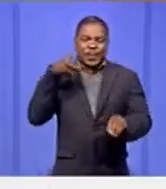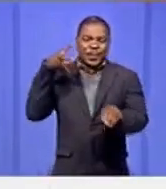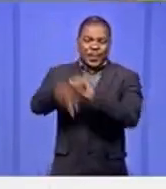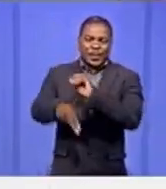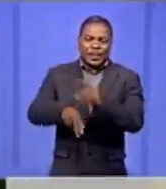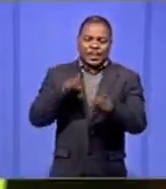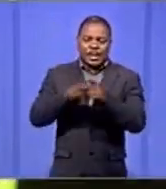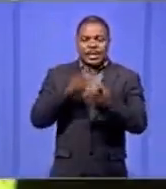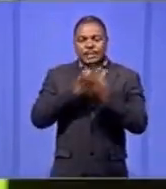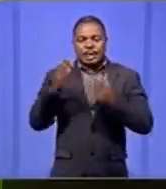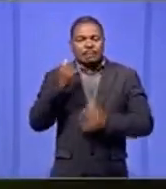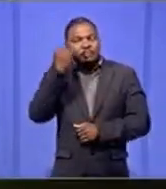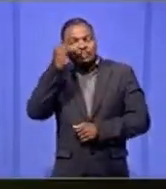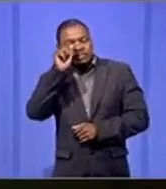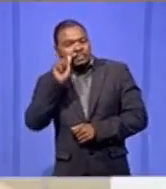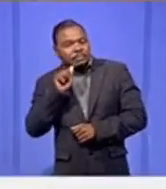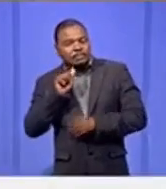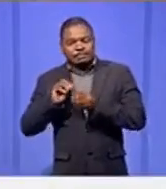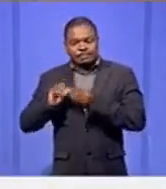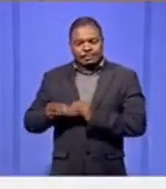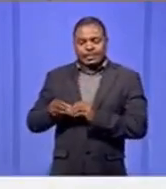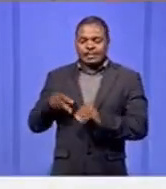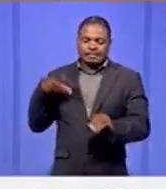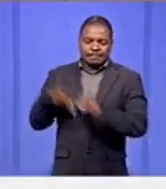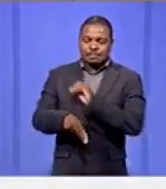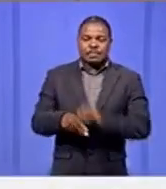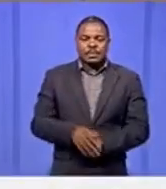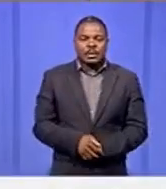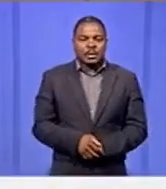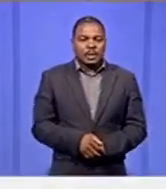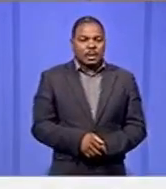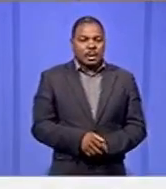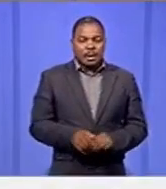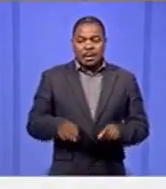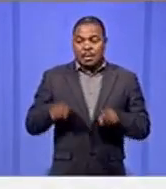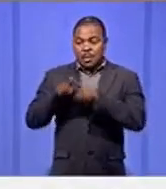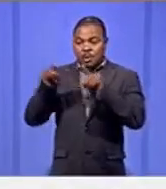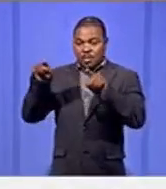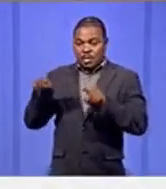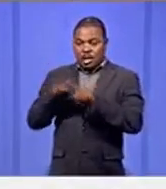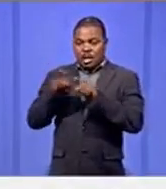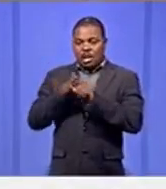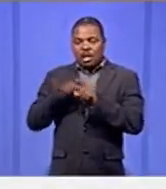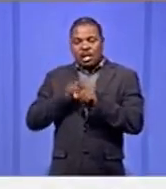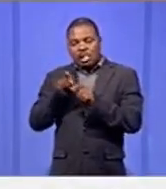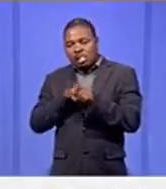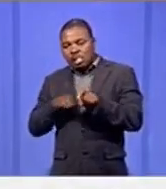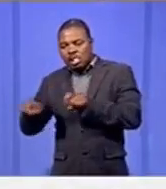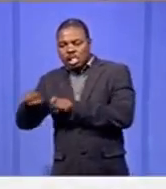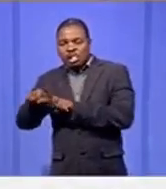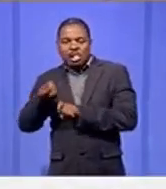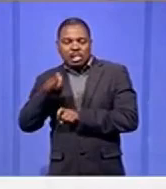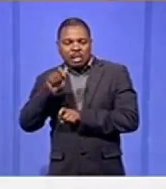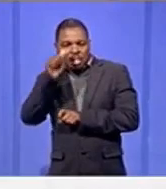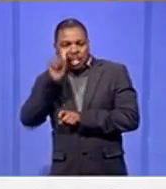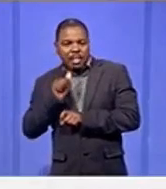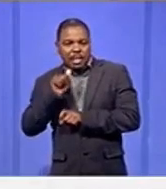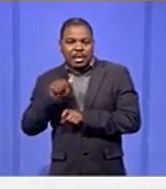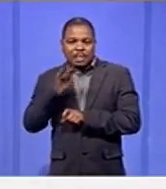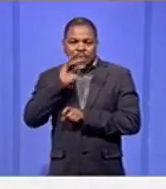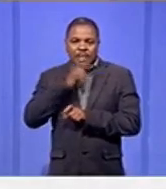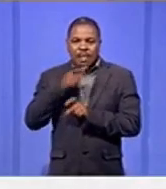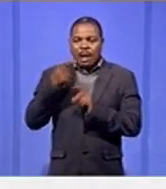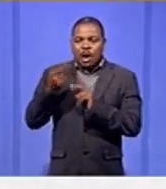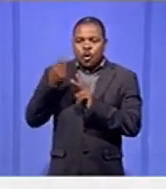ba o hoketseng ka tsela e seng molaong. They bypass the meter. We call it, if it's like this, the meter is bypassed. So it's not counting